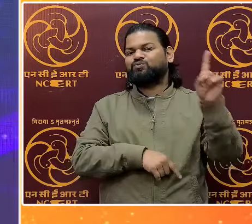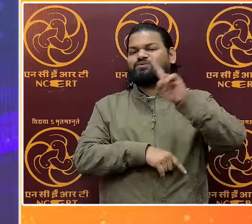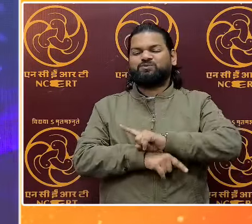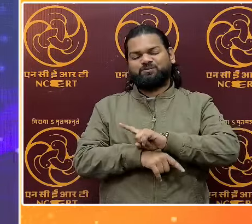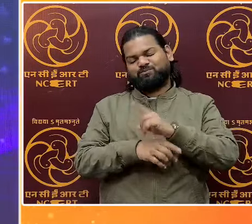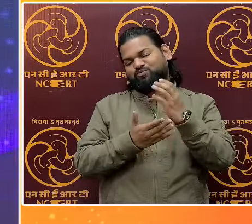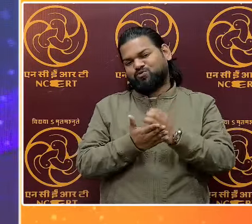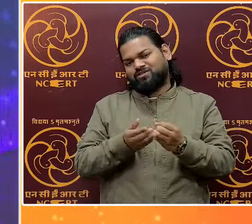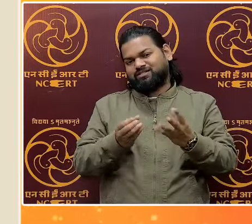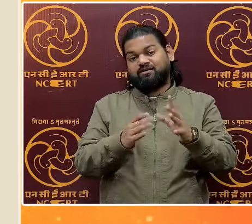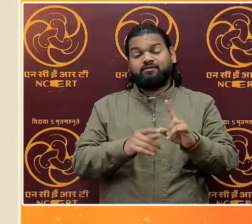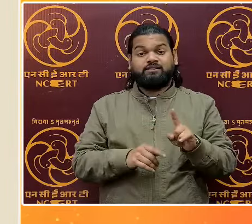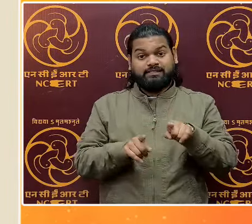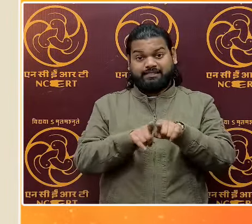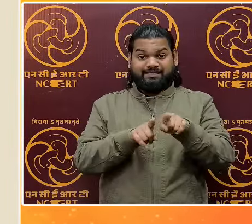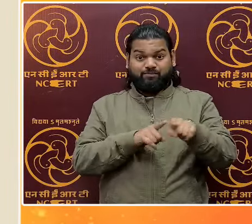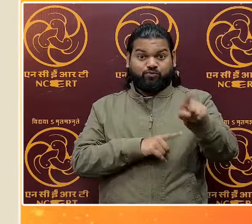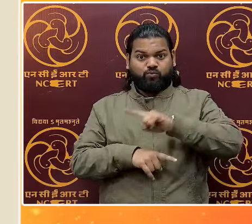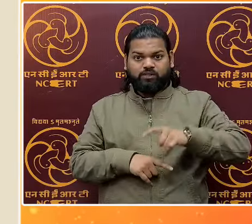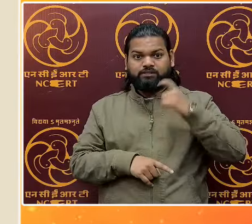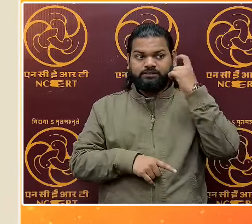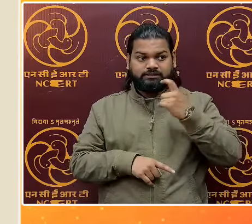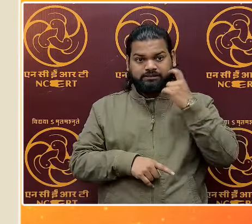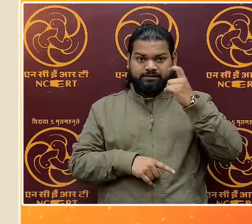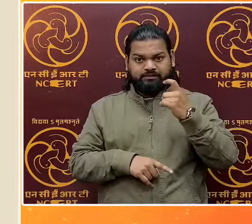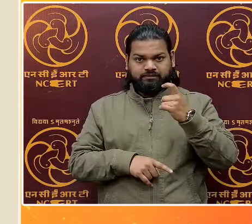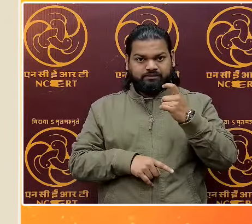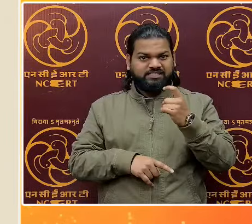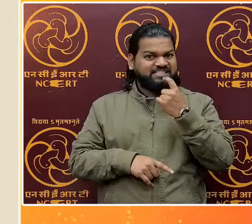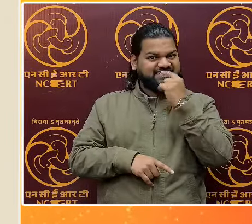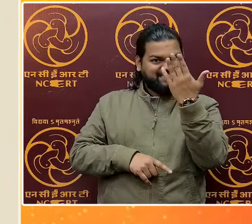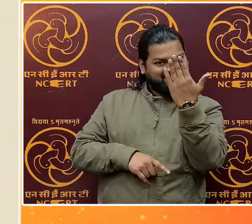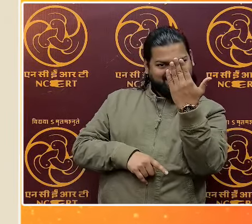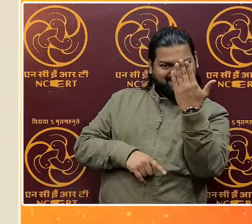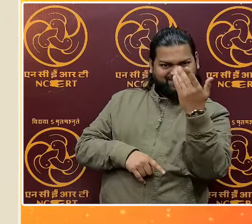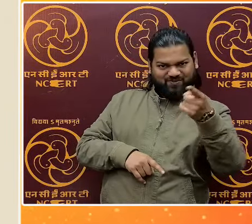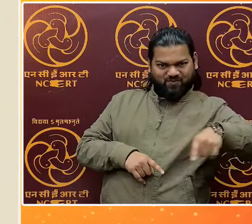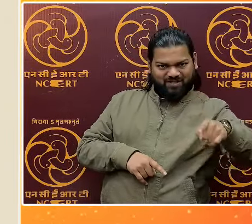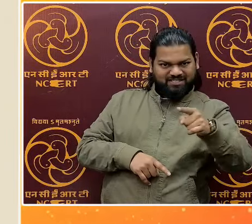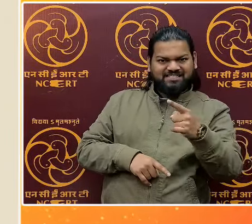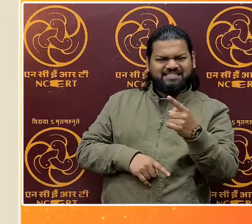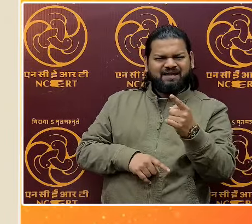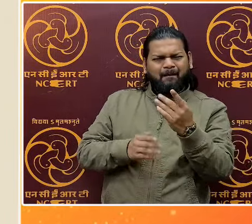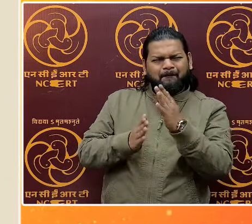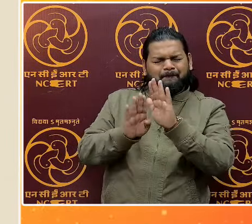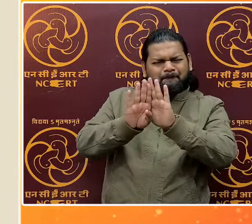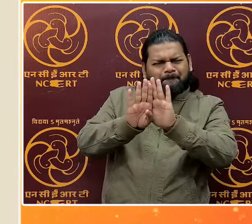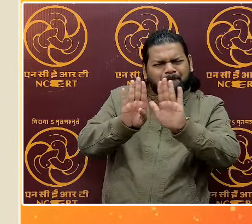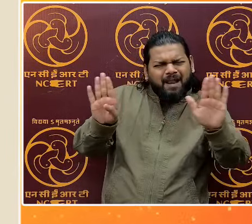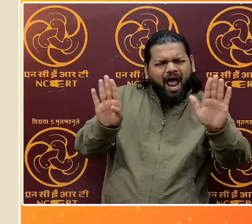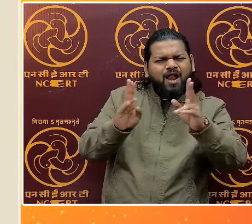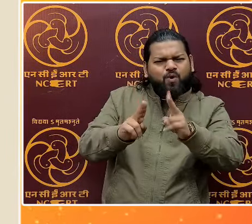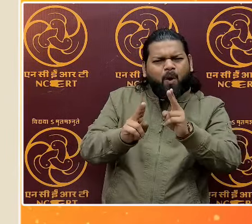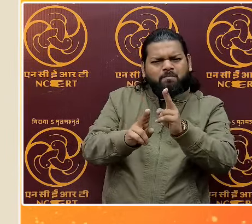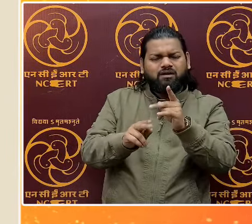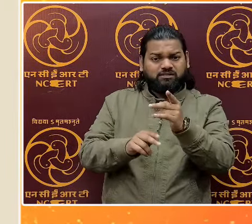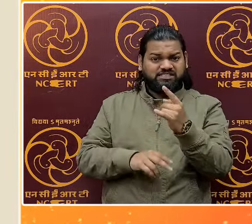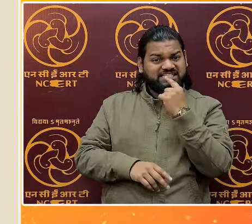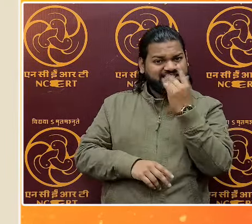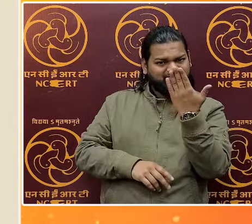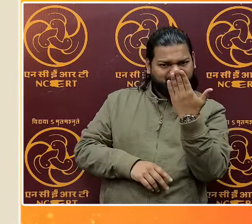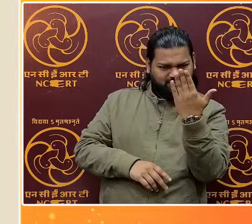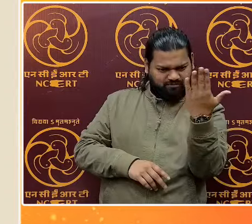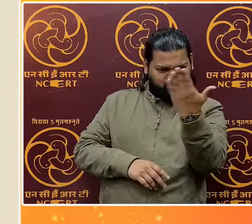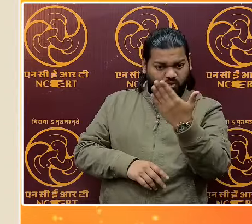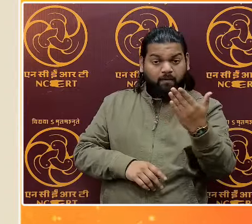session. So, first we did talked about mirrors, right, plane mirror, even convex and concave mirror,